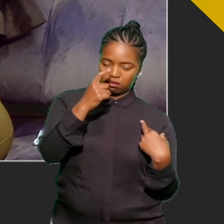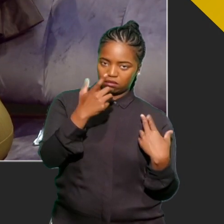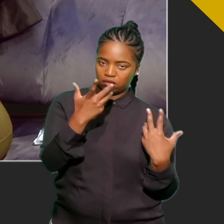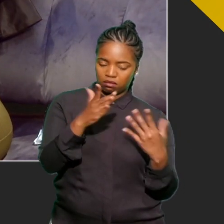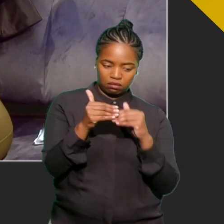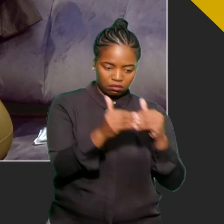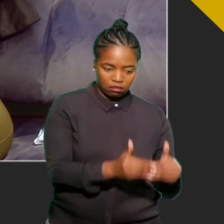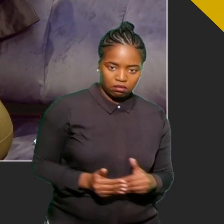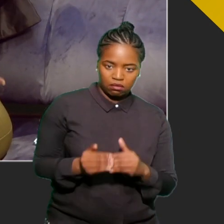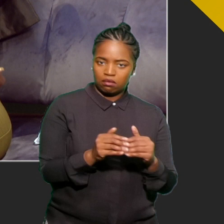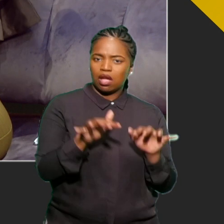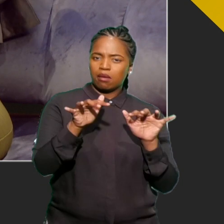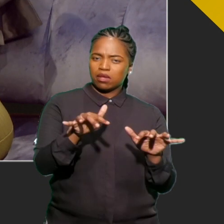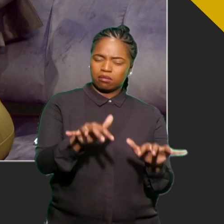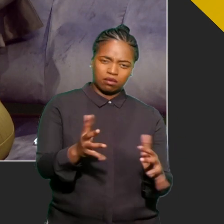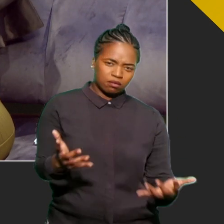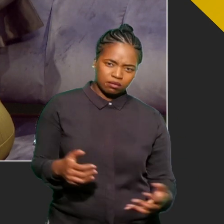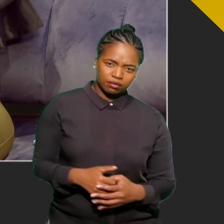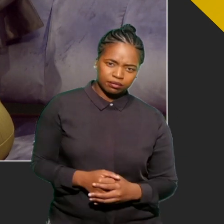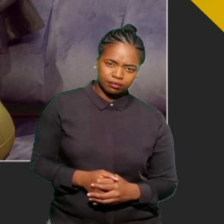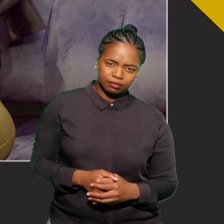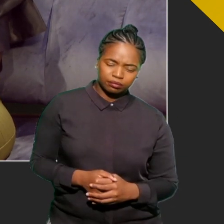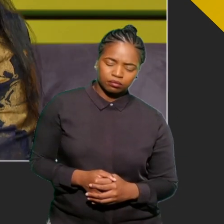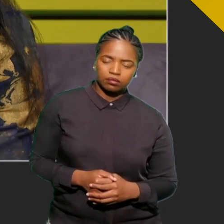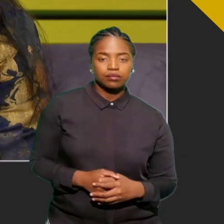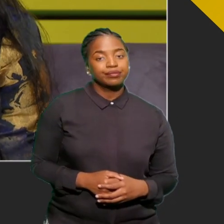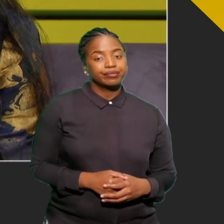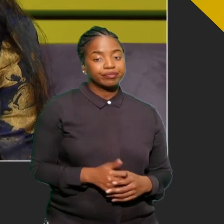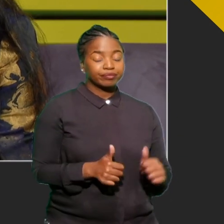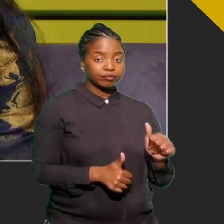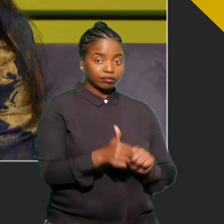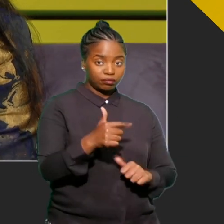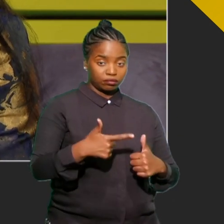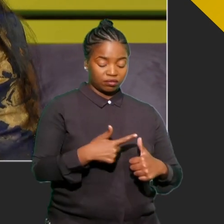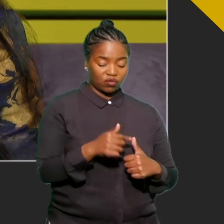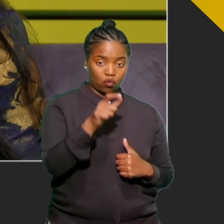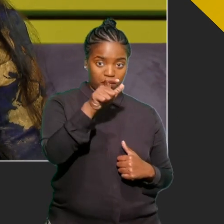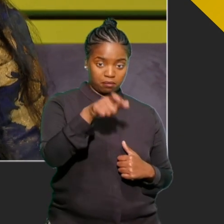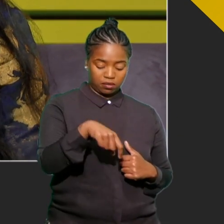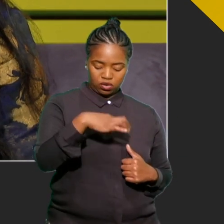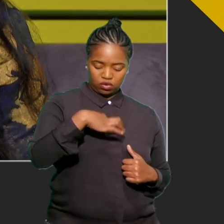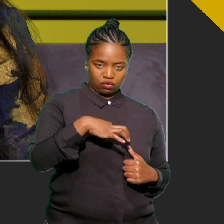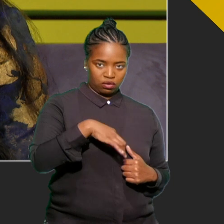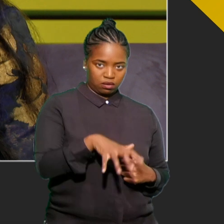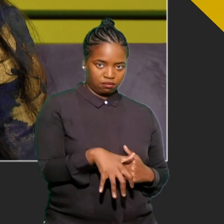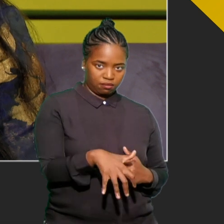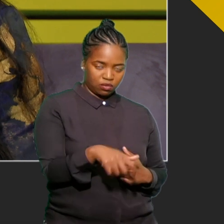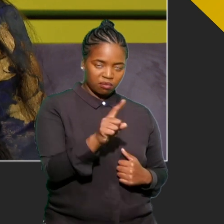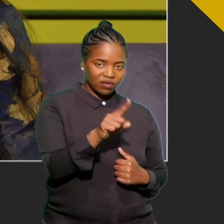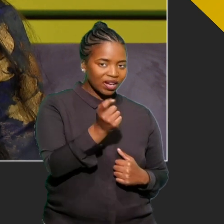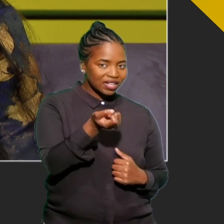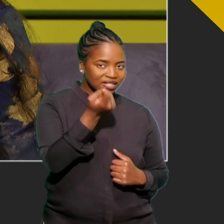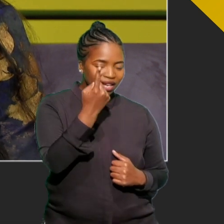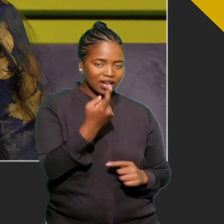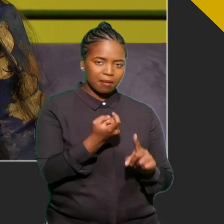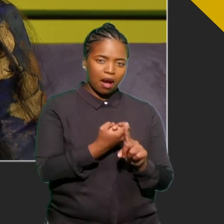everybody else around them and neglect their own? I think firstly for the individual, we have to understand the context in which they